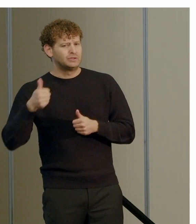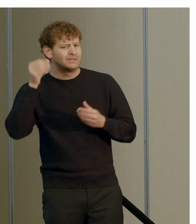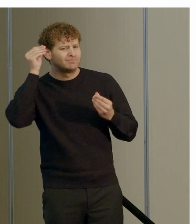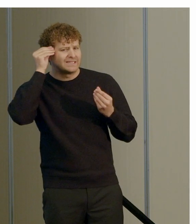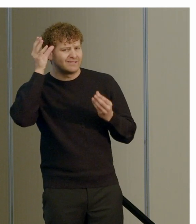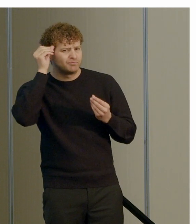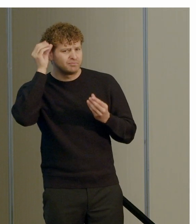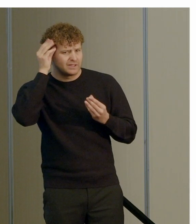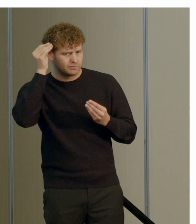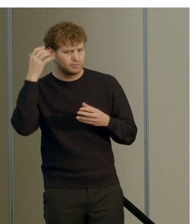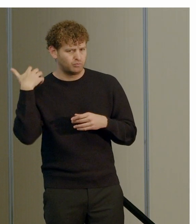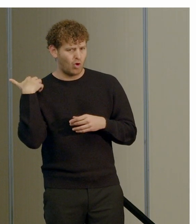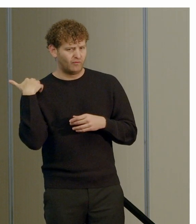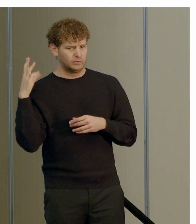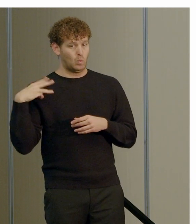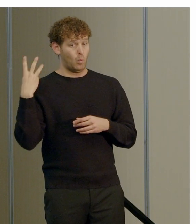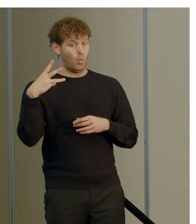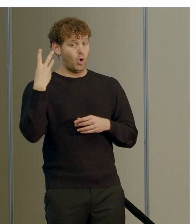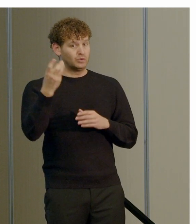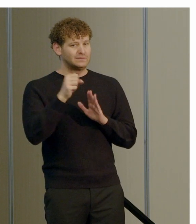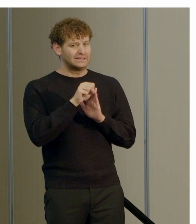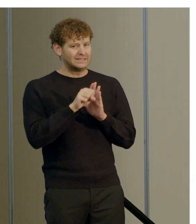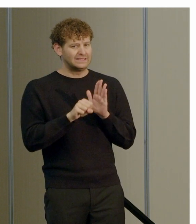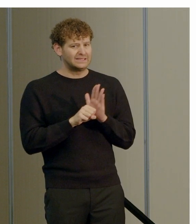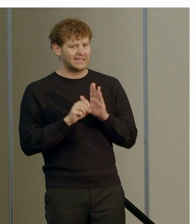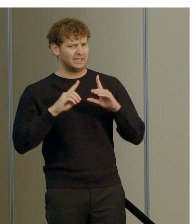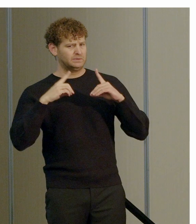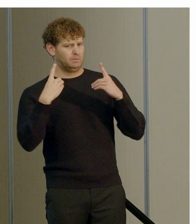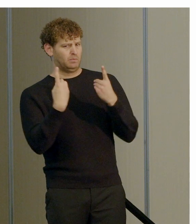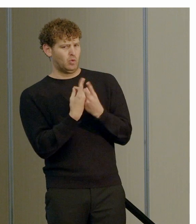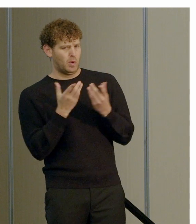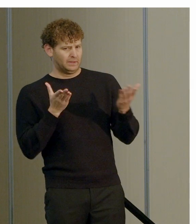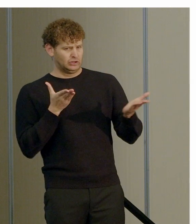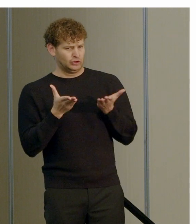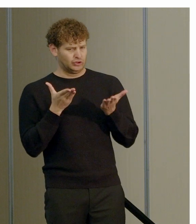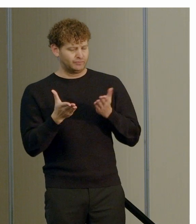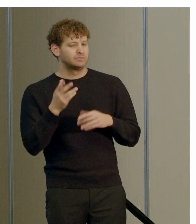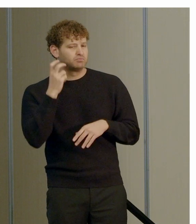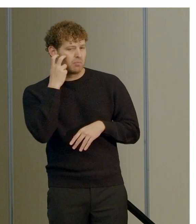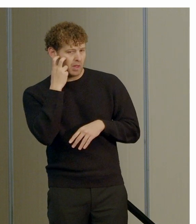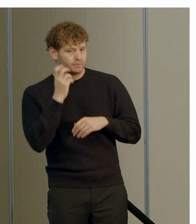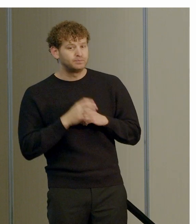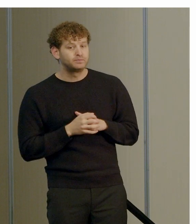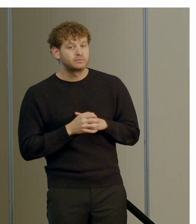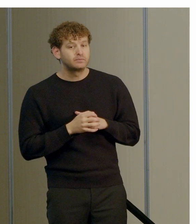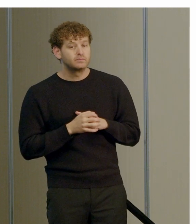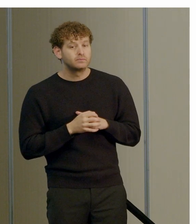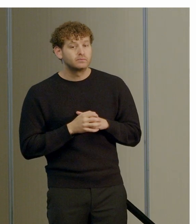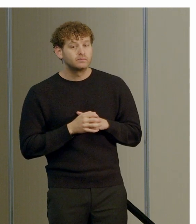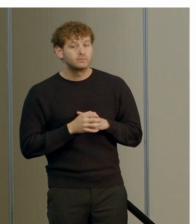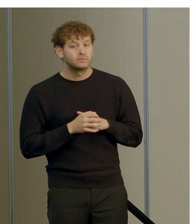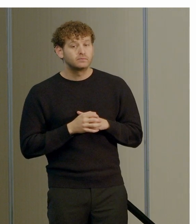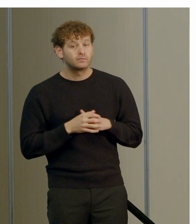Blind. And as I've been teasing Betsy this week, I'm from the better Washington.